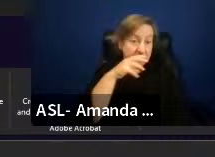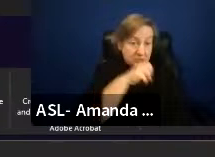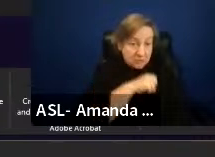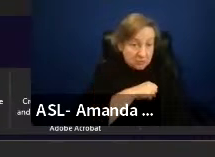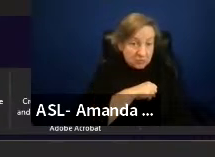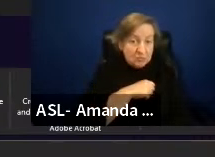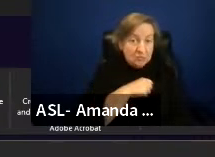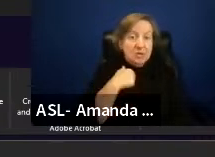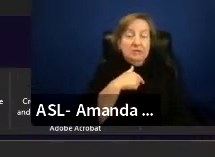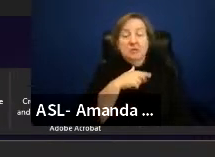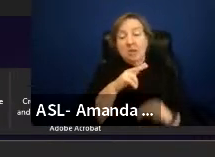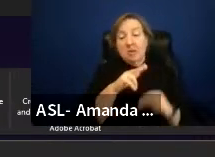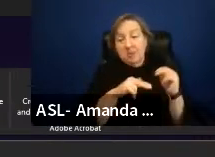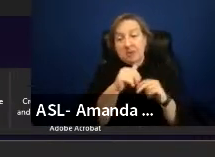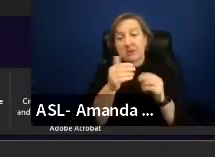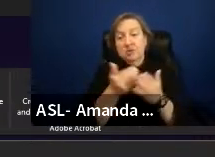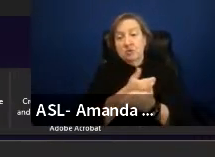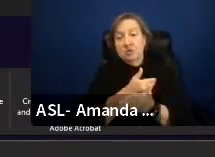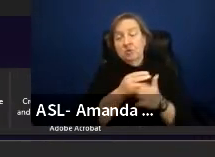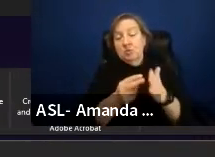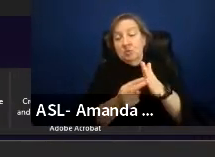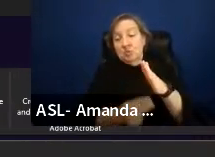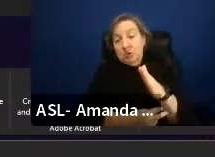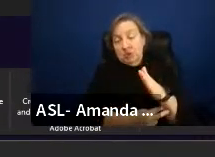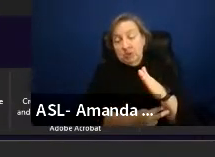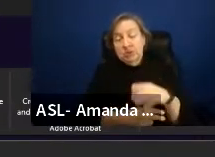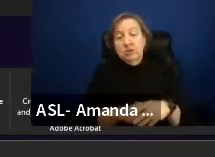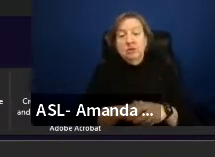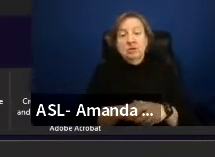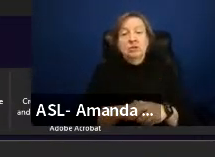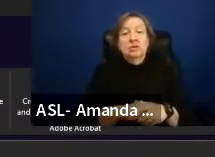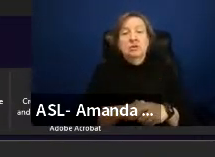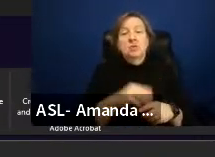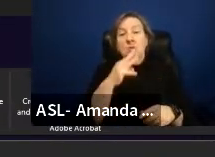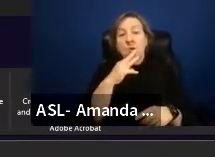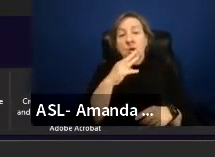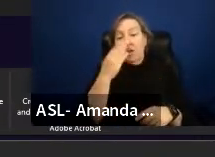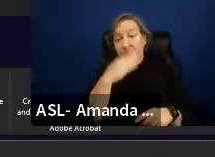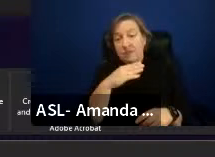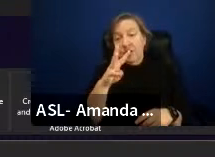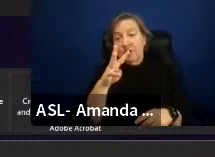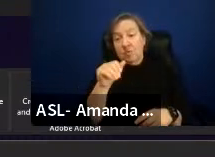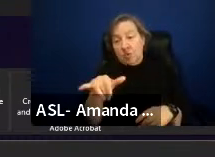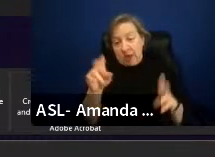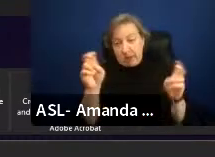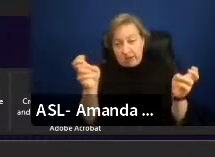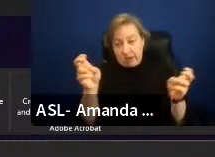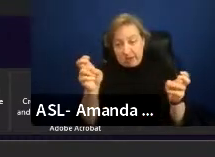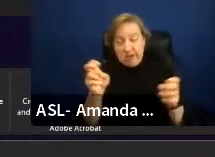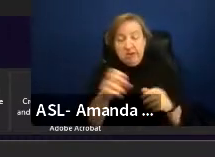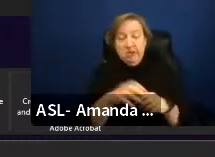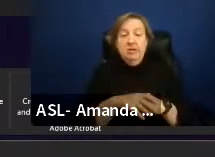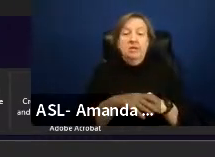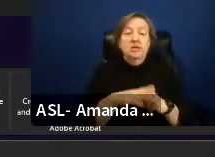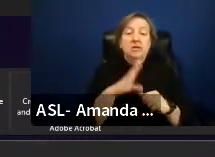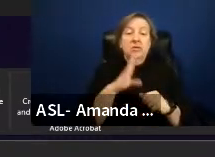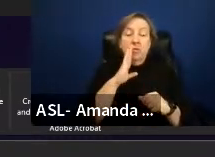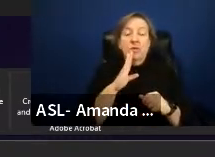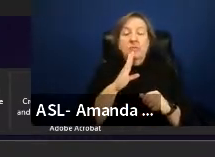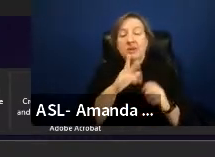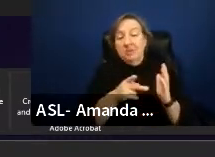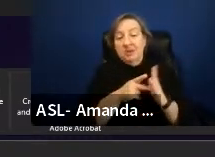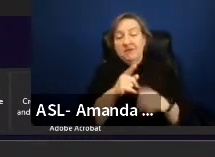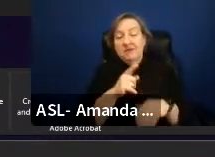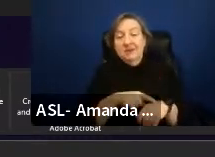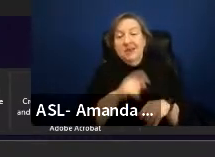as we're building the new bridge, that sort of waterfront way, if you will, so that there's going to be a period of time where